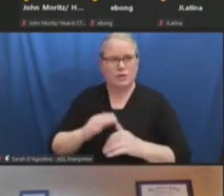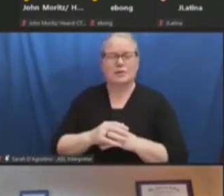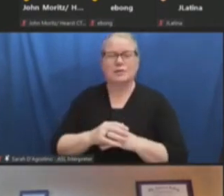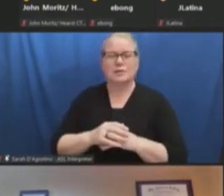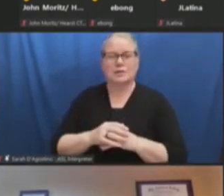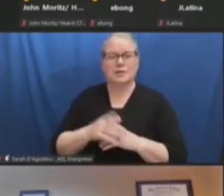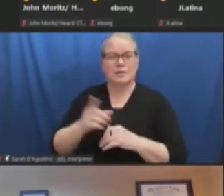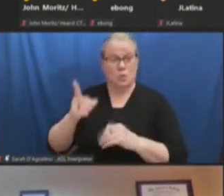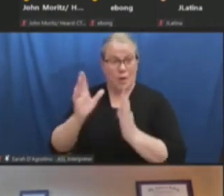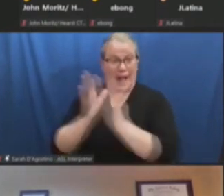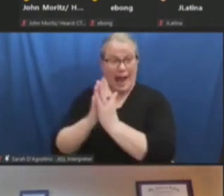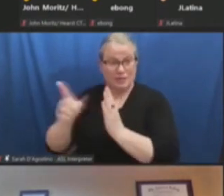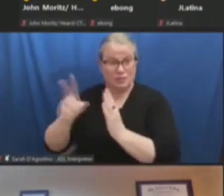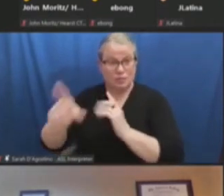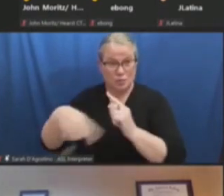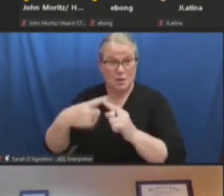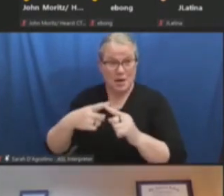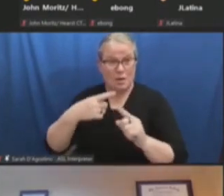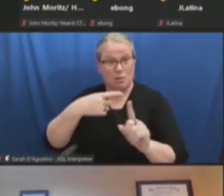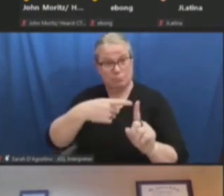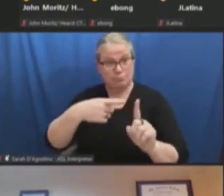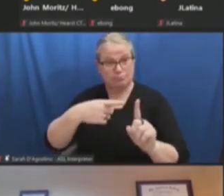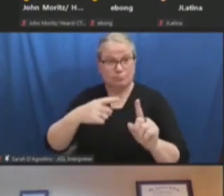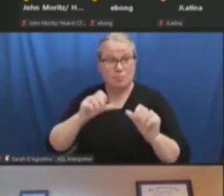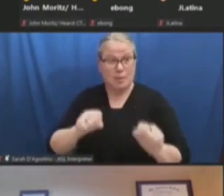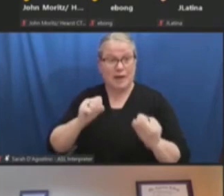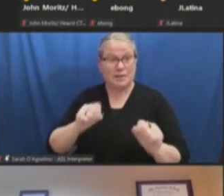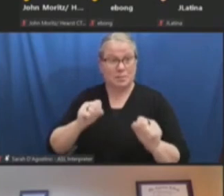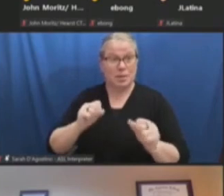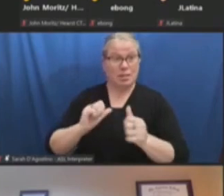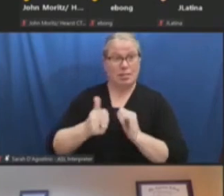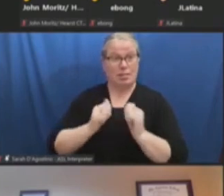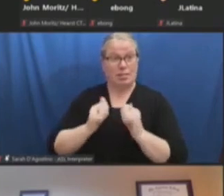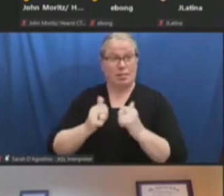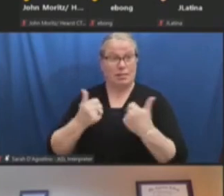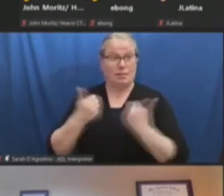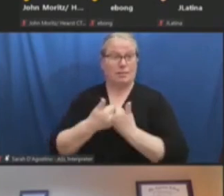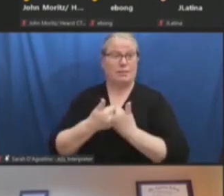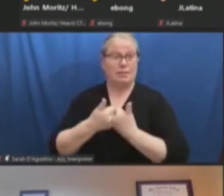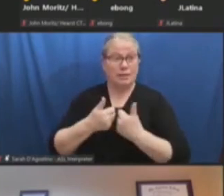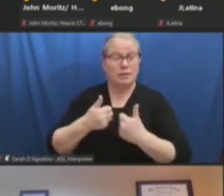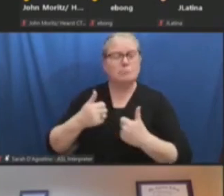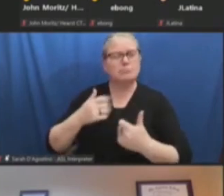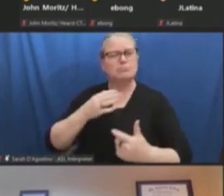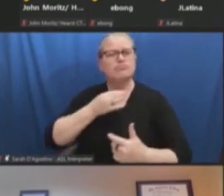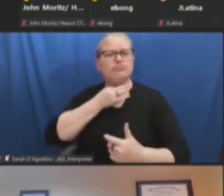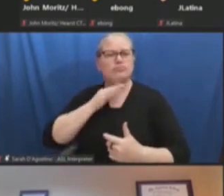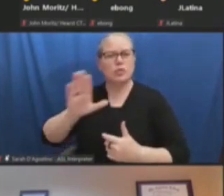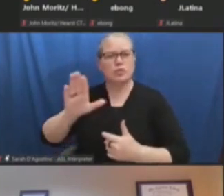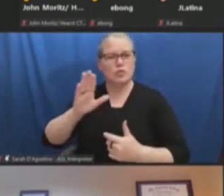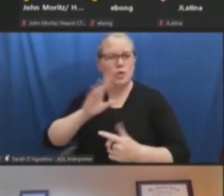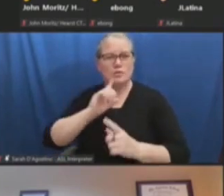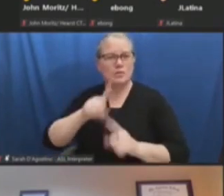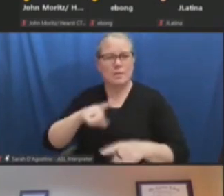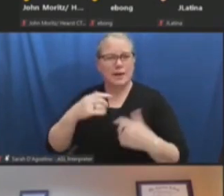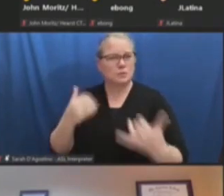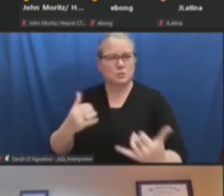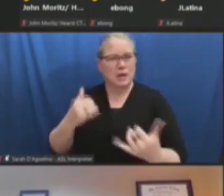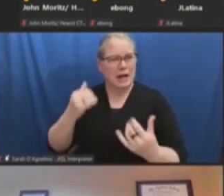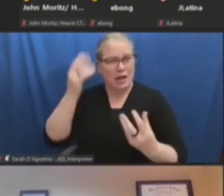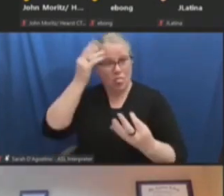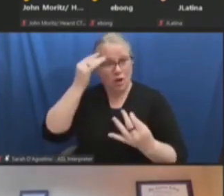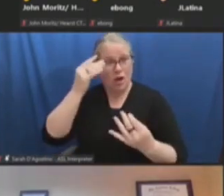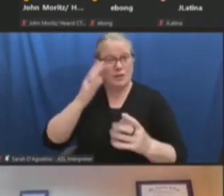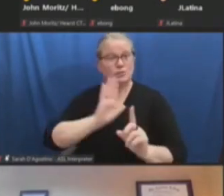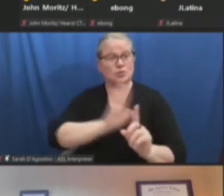about the possibility. Just wondering what your thoughts are today, if you have any responses to any of the